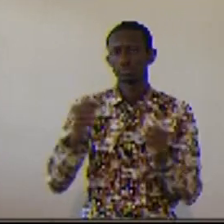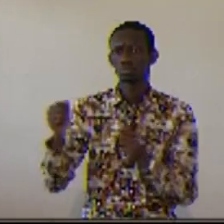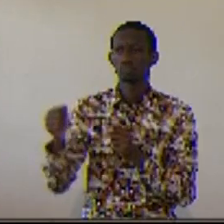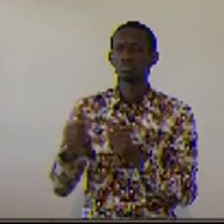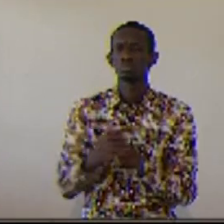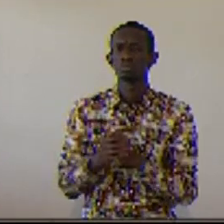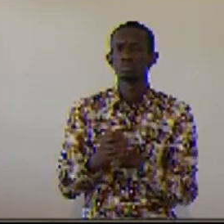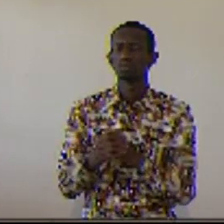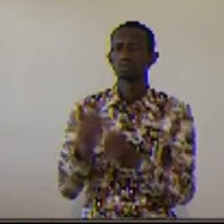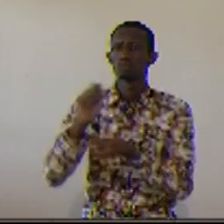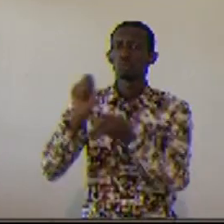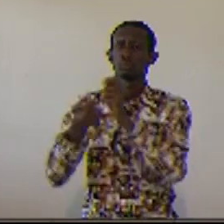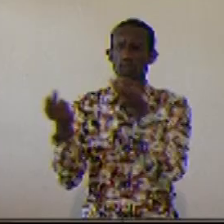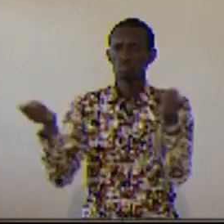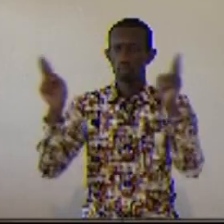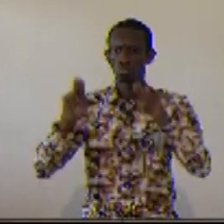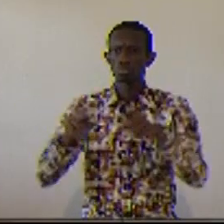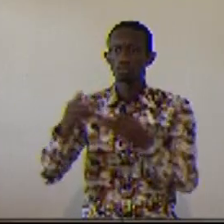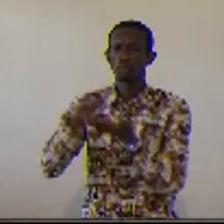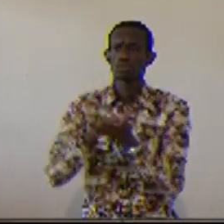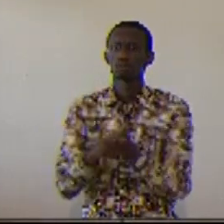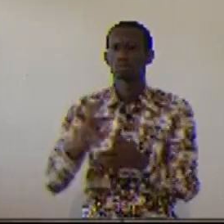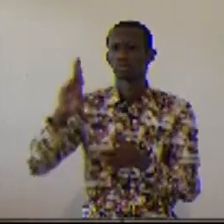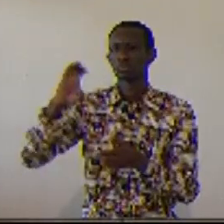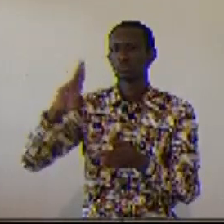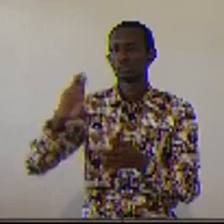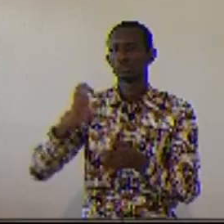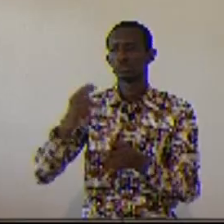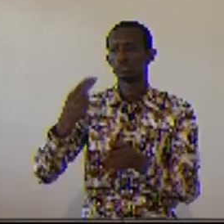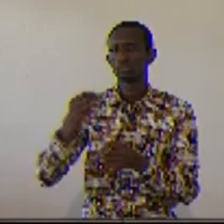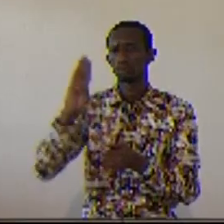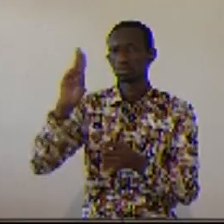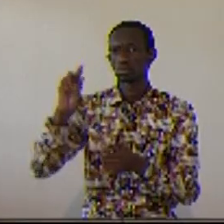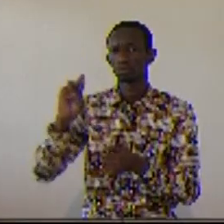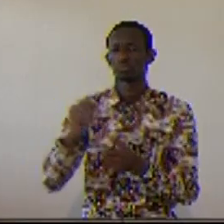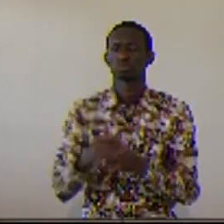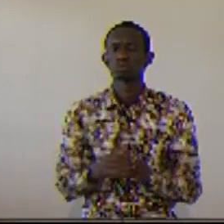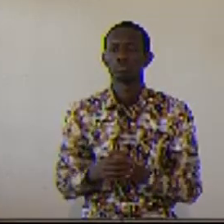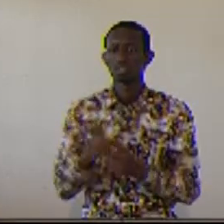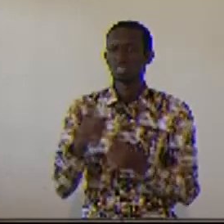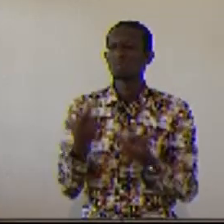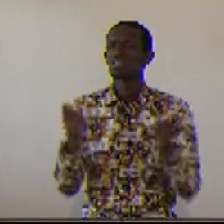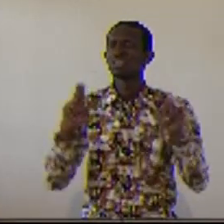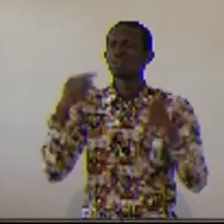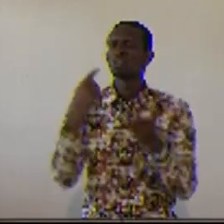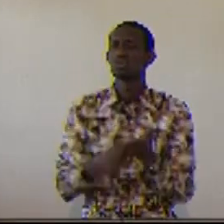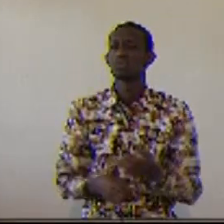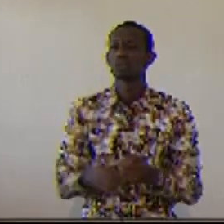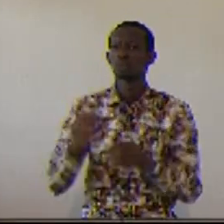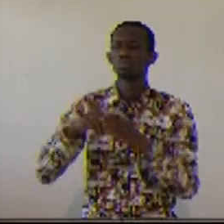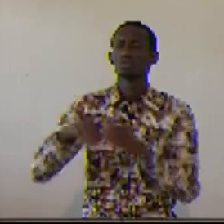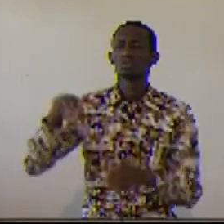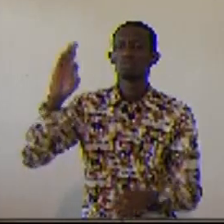come up with CH2 bromide. So what happens here in the phenol, that positive